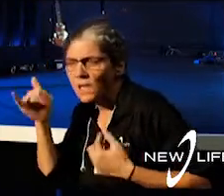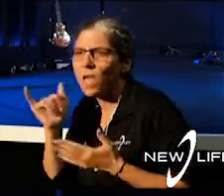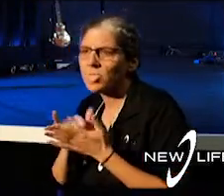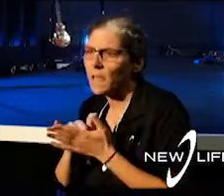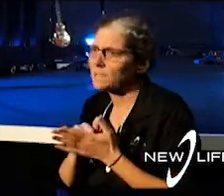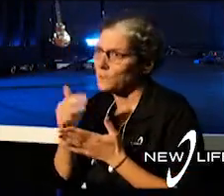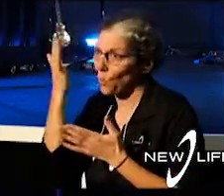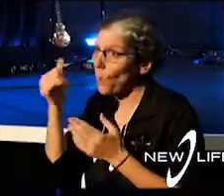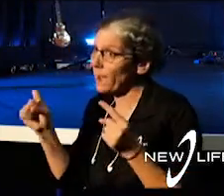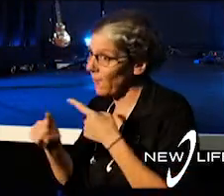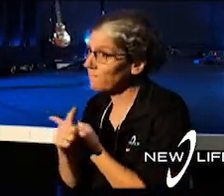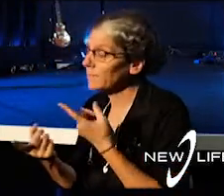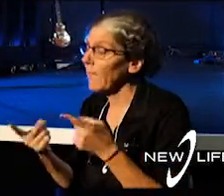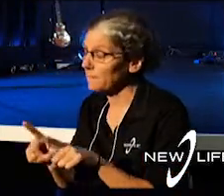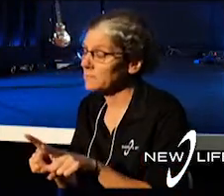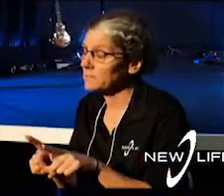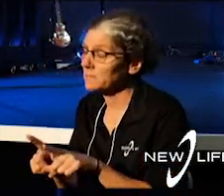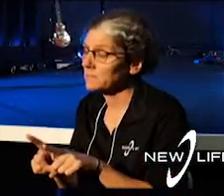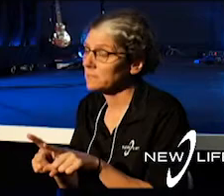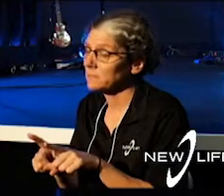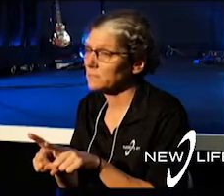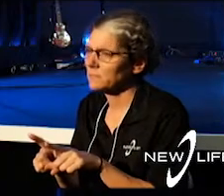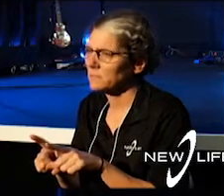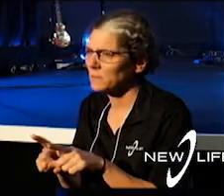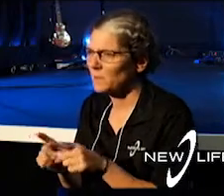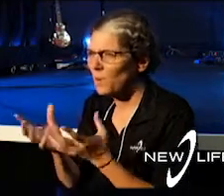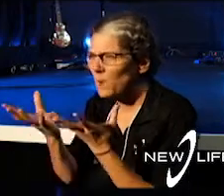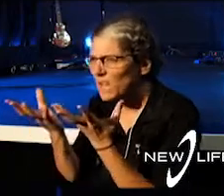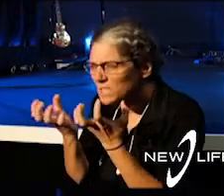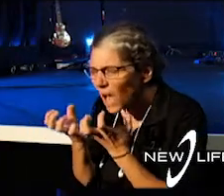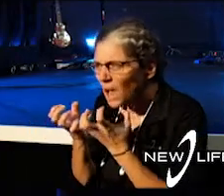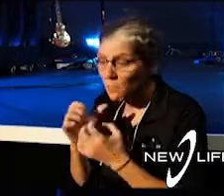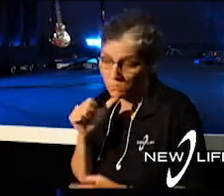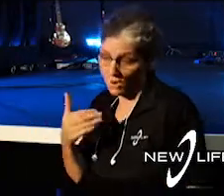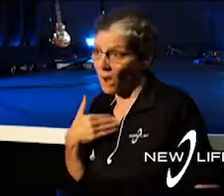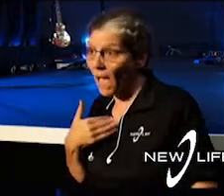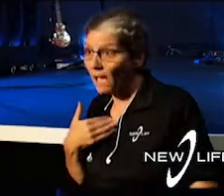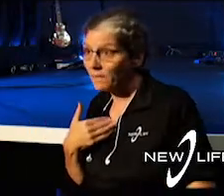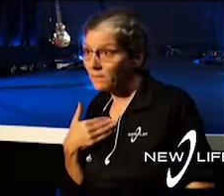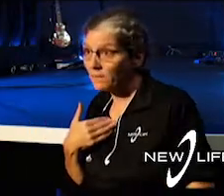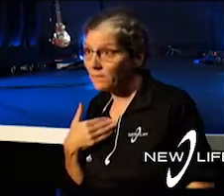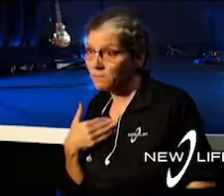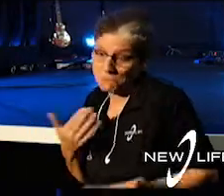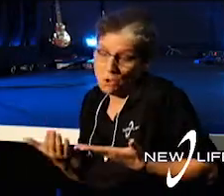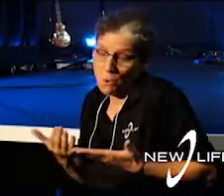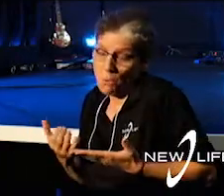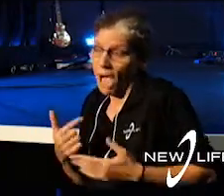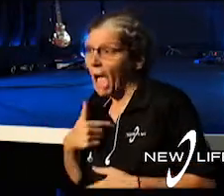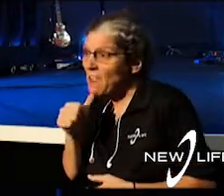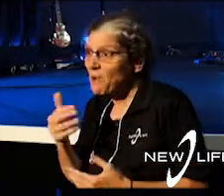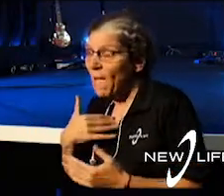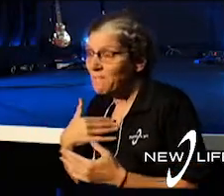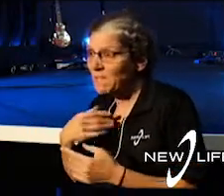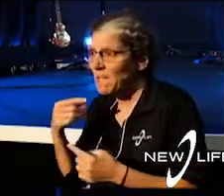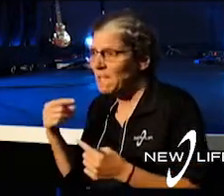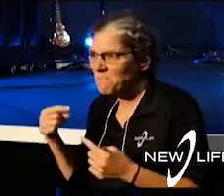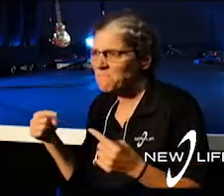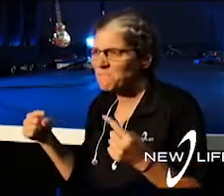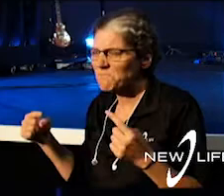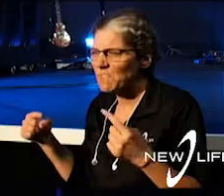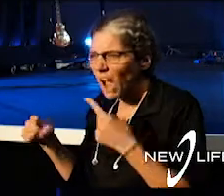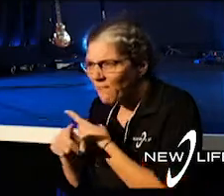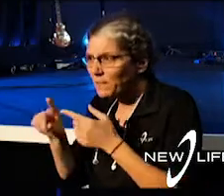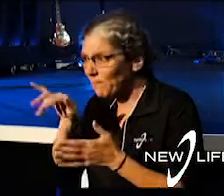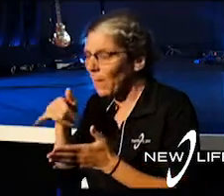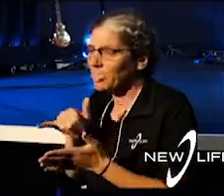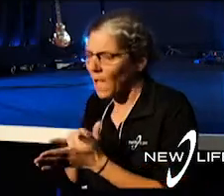this conflict. He says, we desire, we do not have, and so we fight about it. And right away, I don't know about you, but me, when